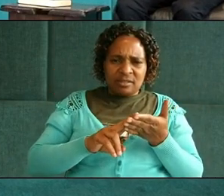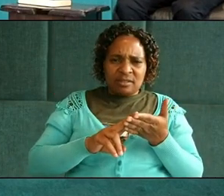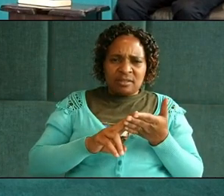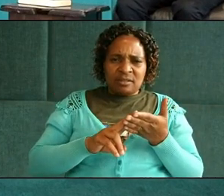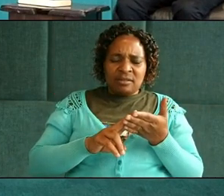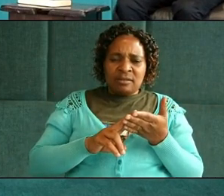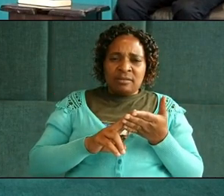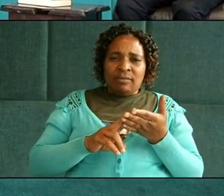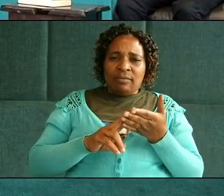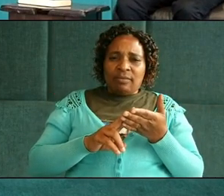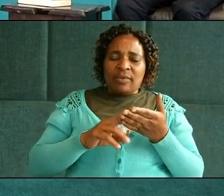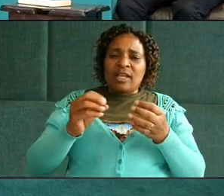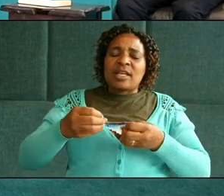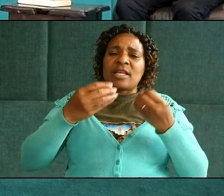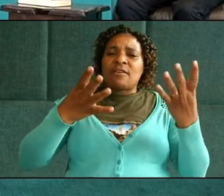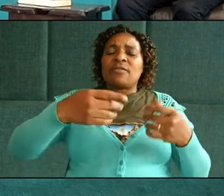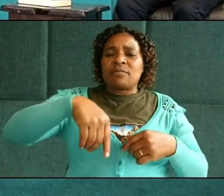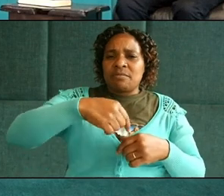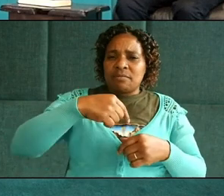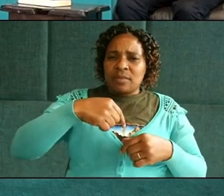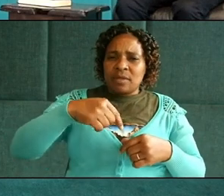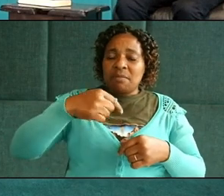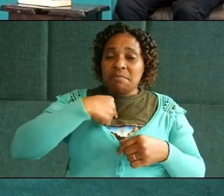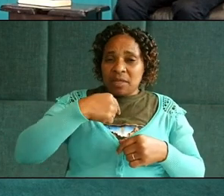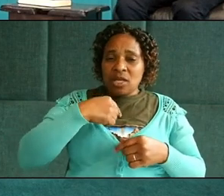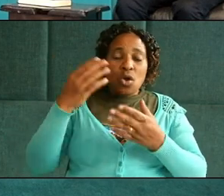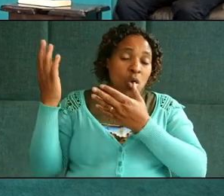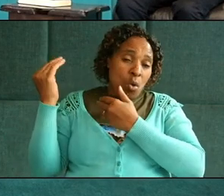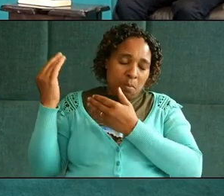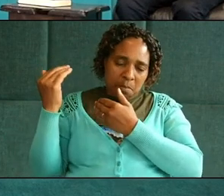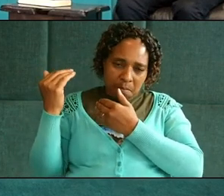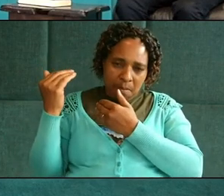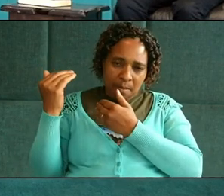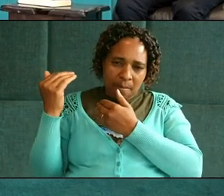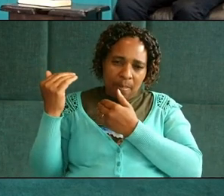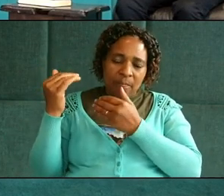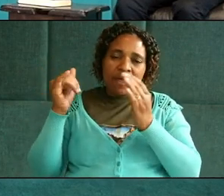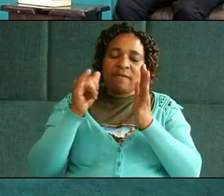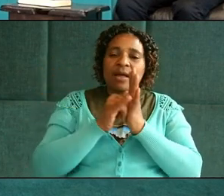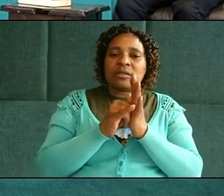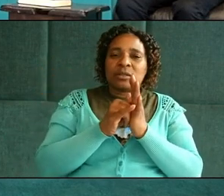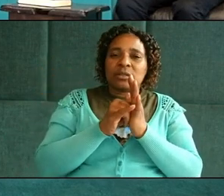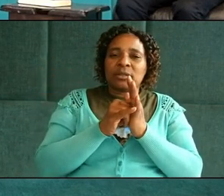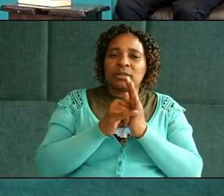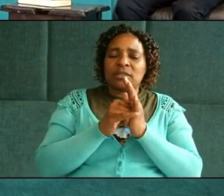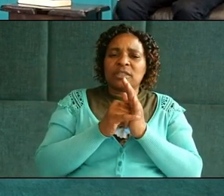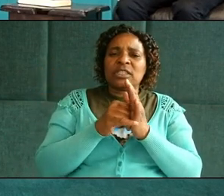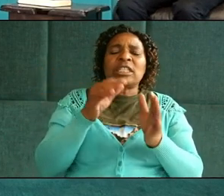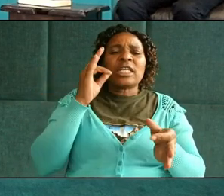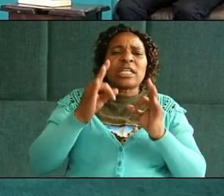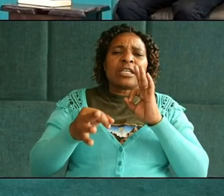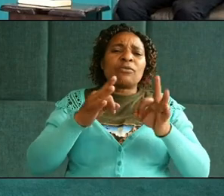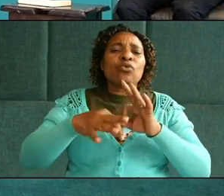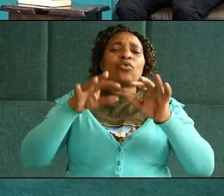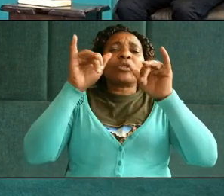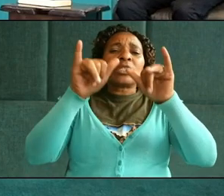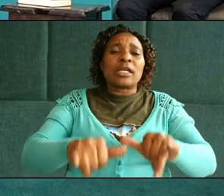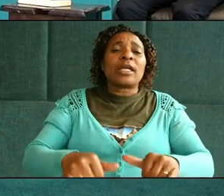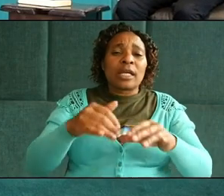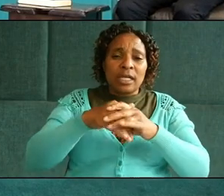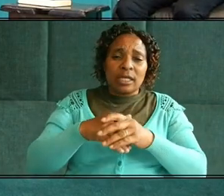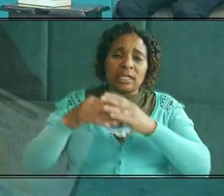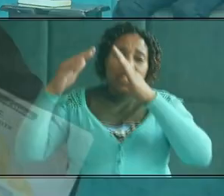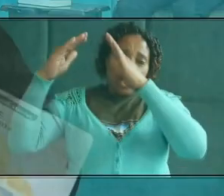know, it gives me hope. Mm-hmm. That, you know, if you dwell in the